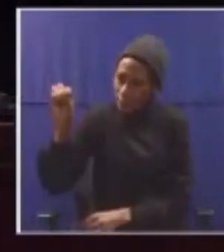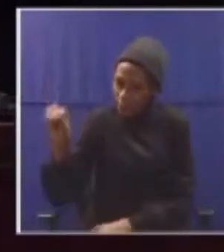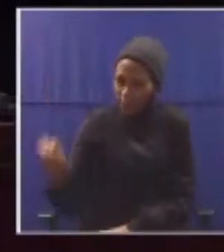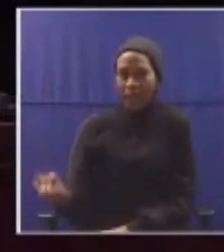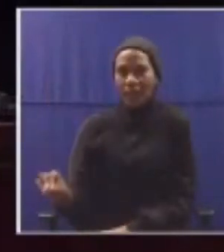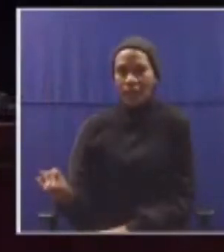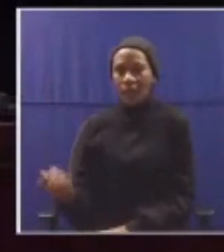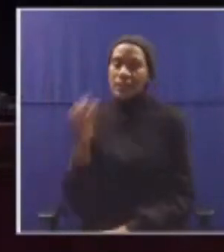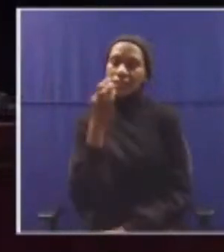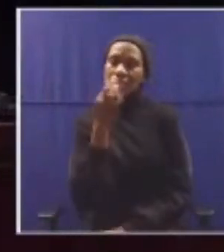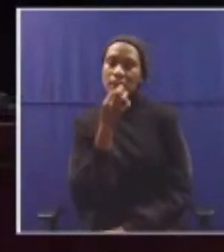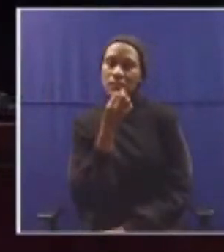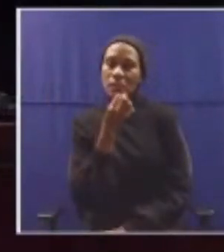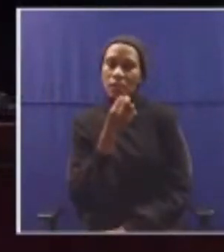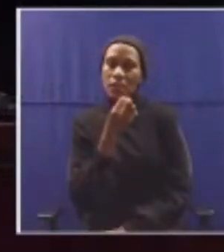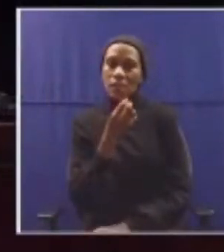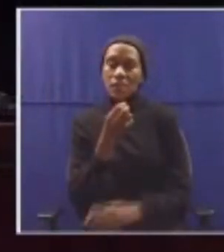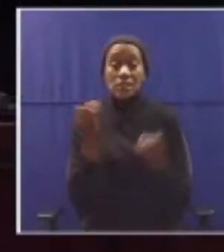criminalizes